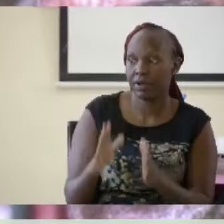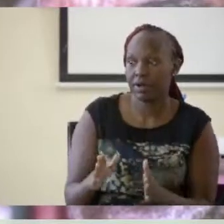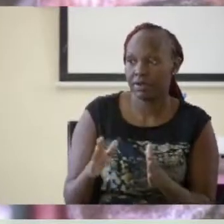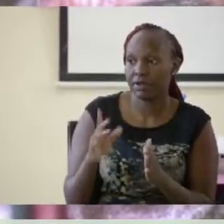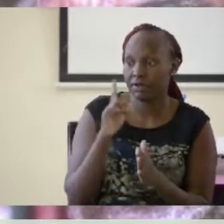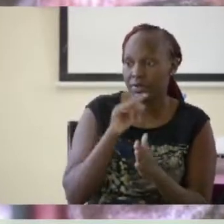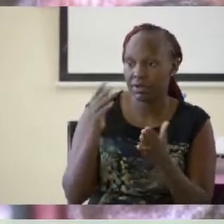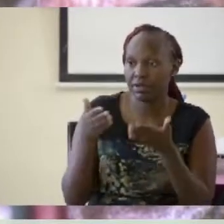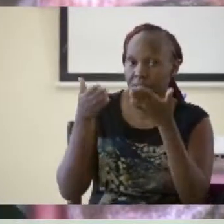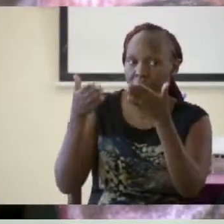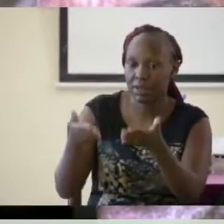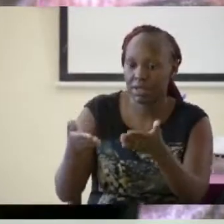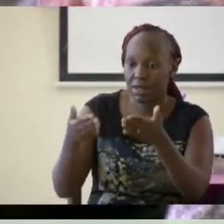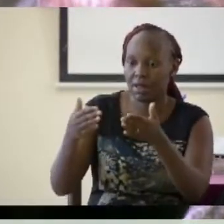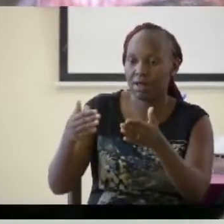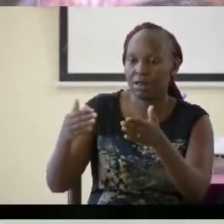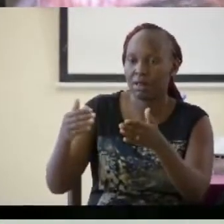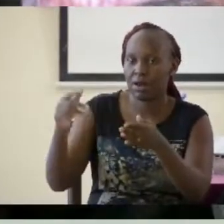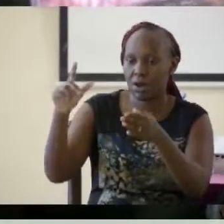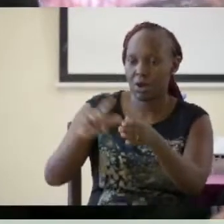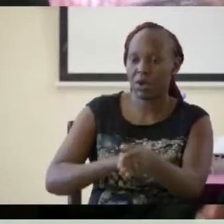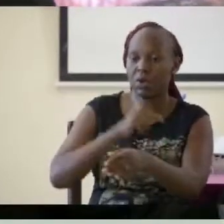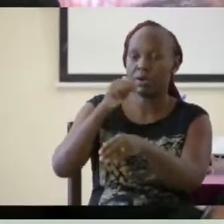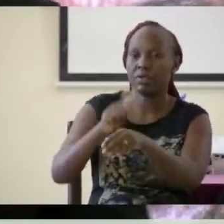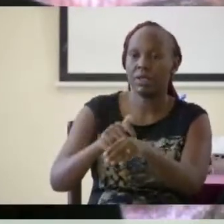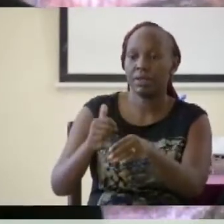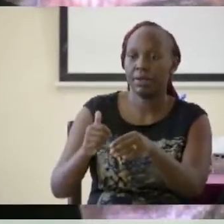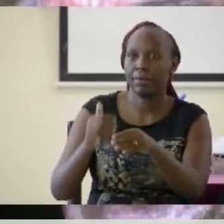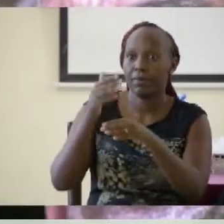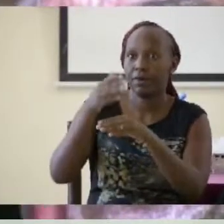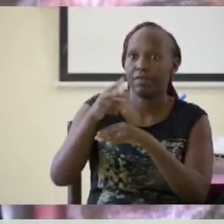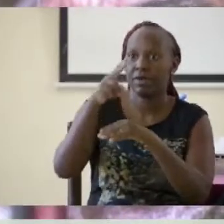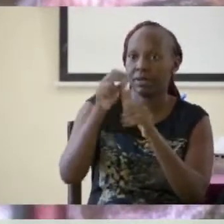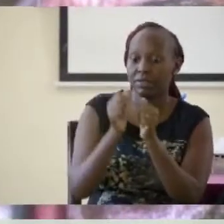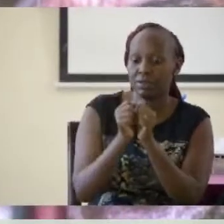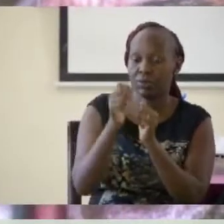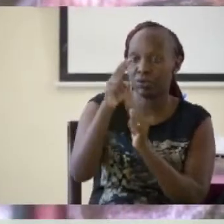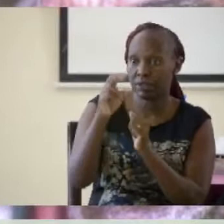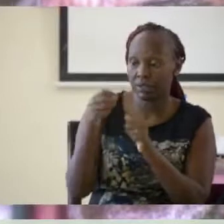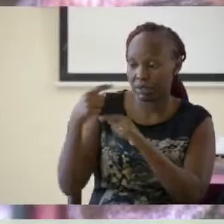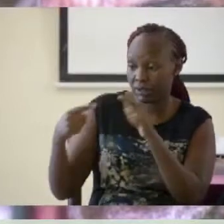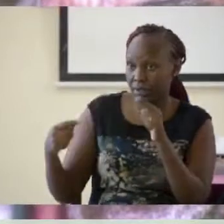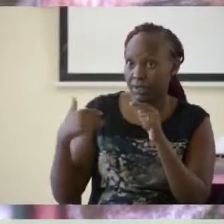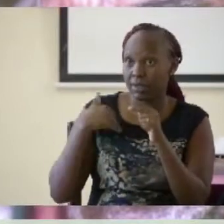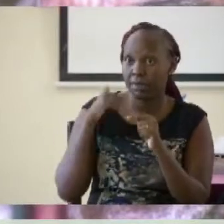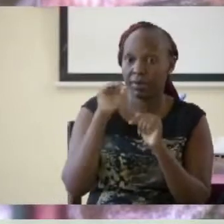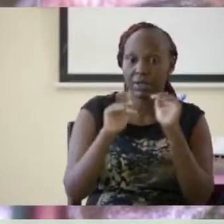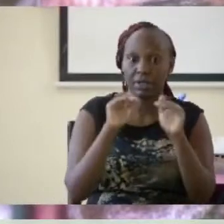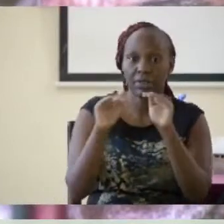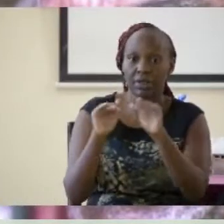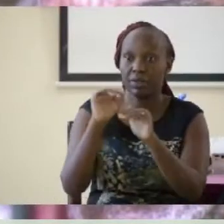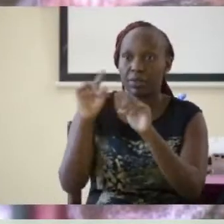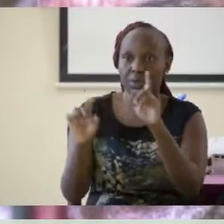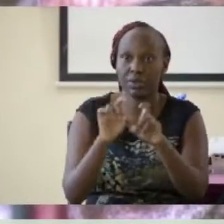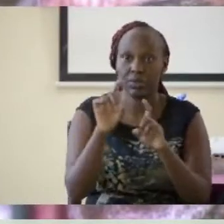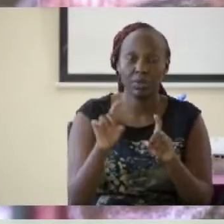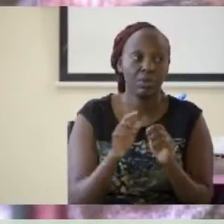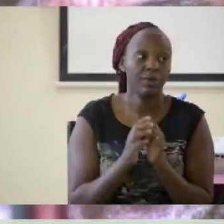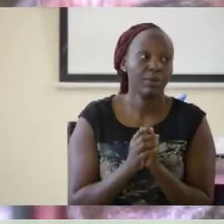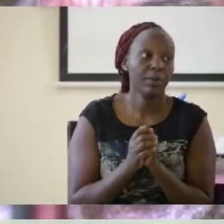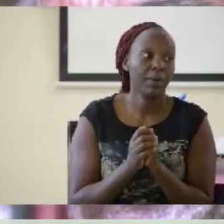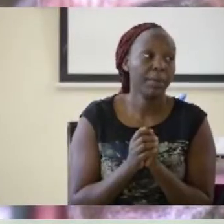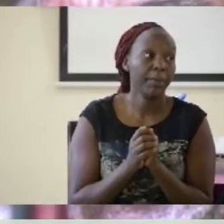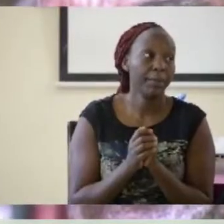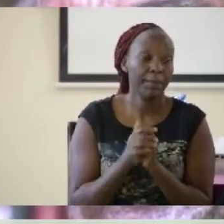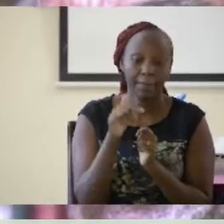existence long way over decades, over 2 decades. So also the question I want to ask is, are